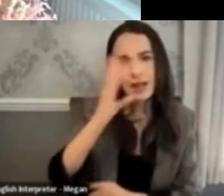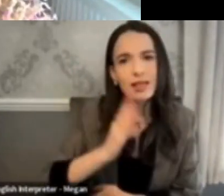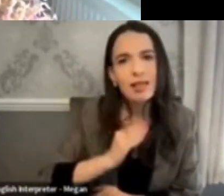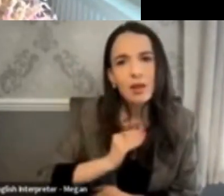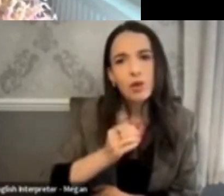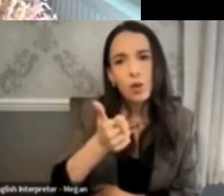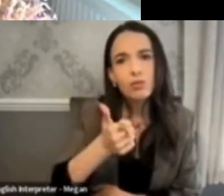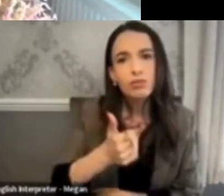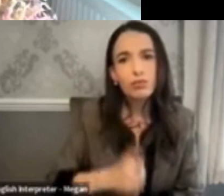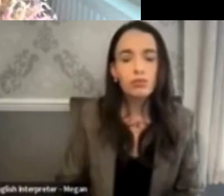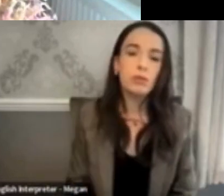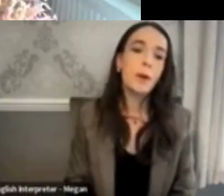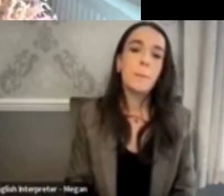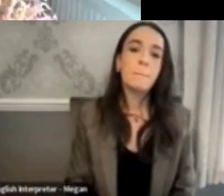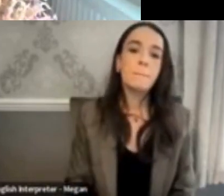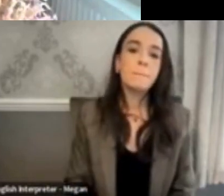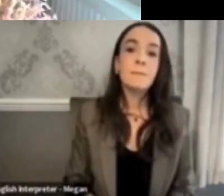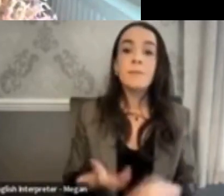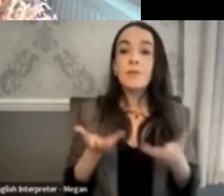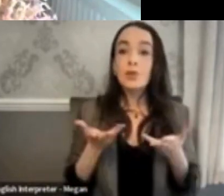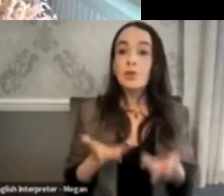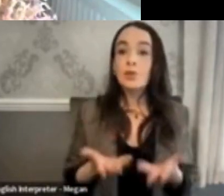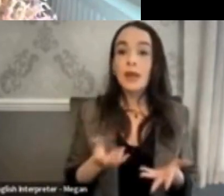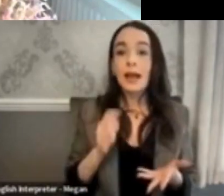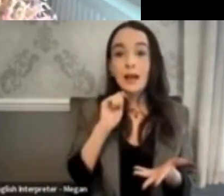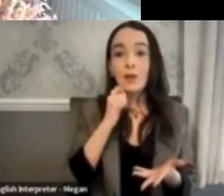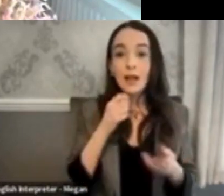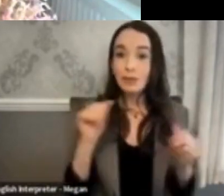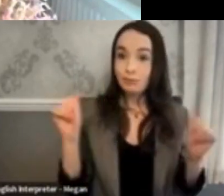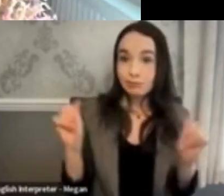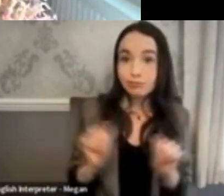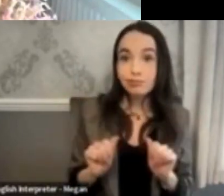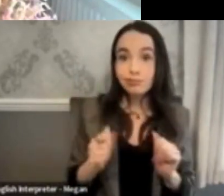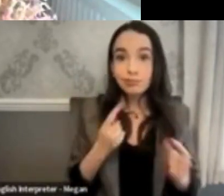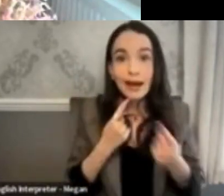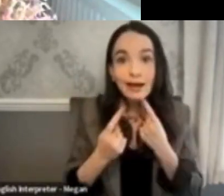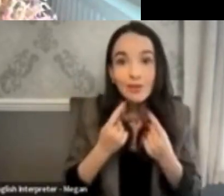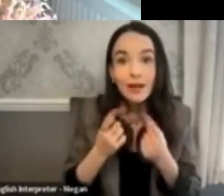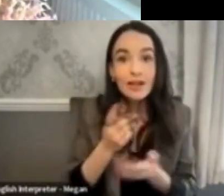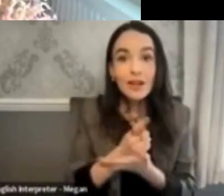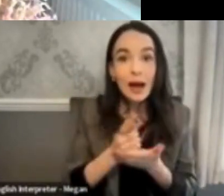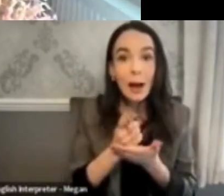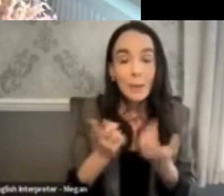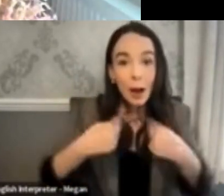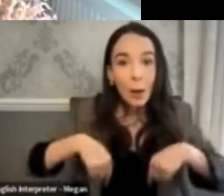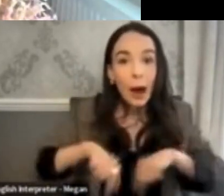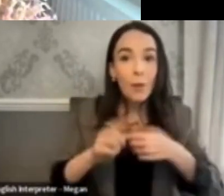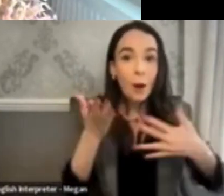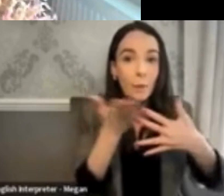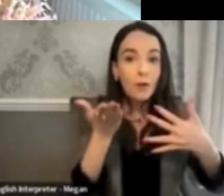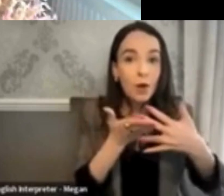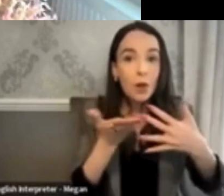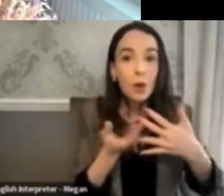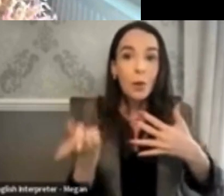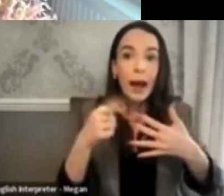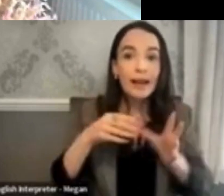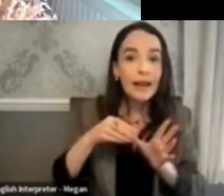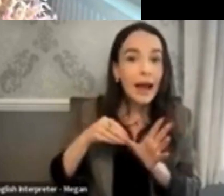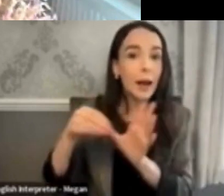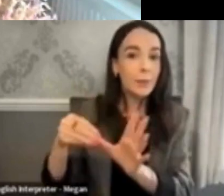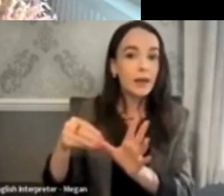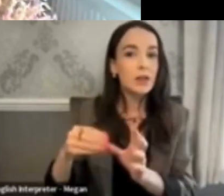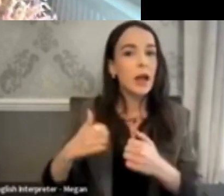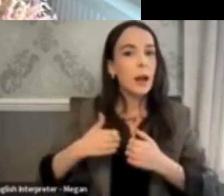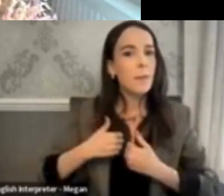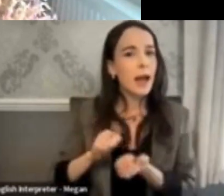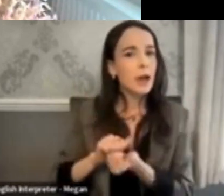Today, I'm going to share some brief headlines on the new Hub portfolio and some insights from the applications. Then my colleagues Sam